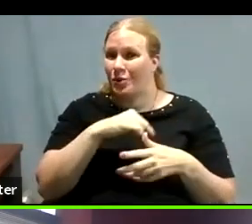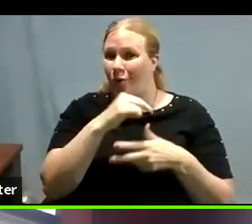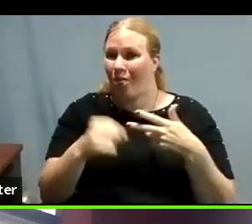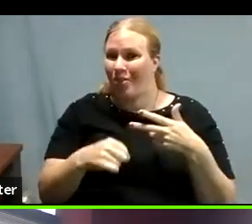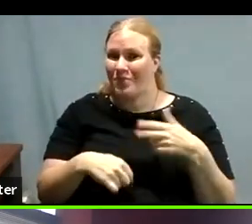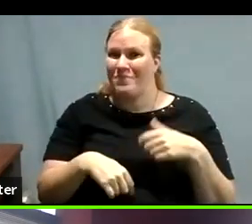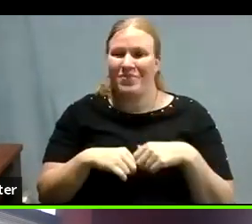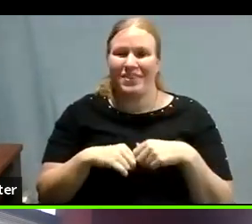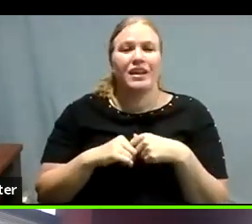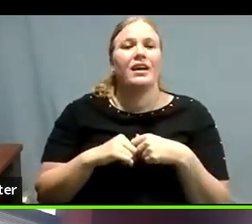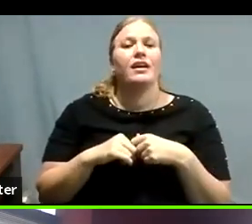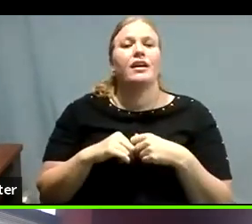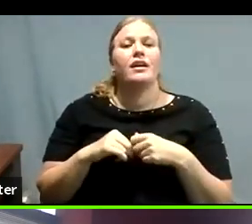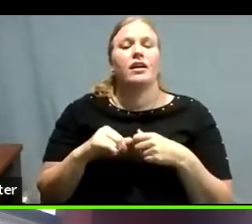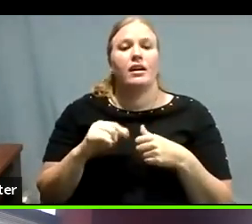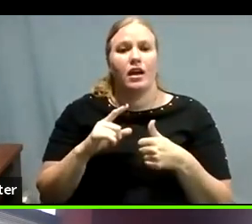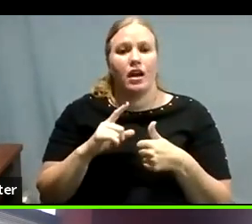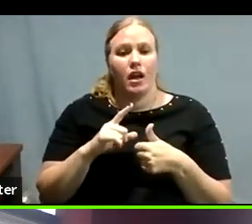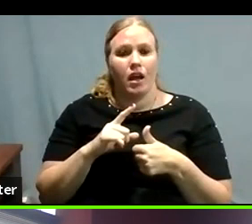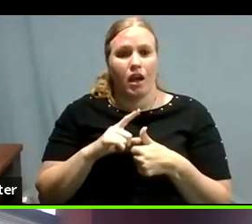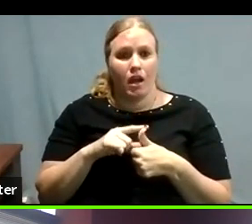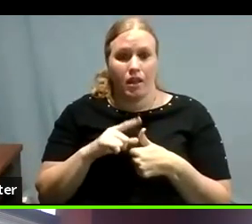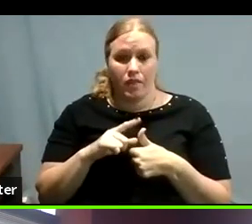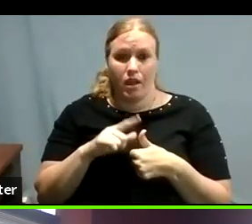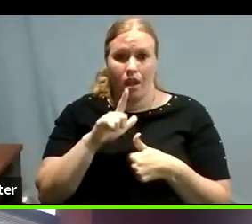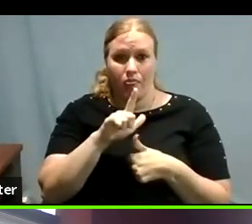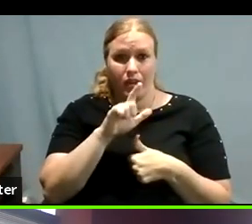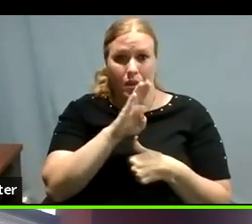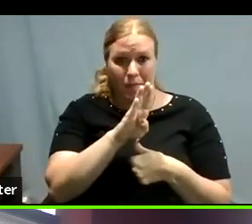recall. So the Lincoln Bassett site